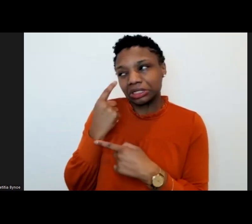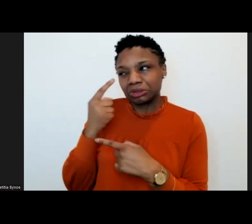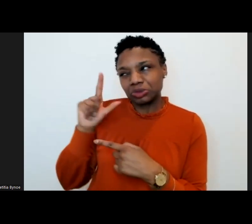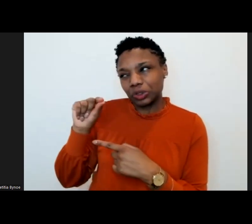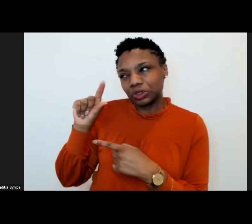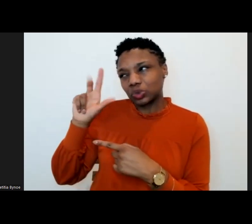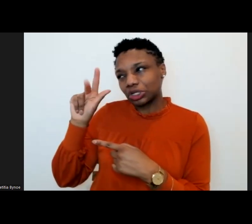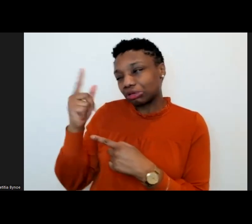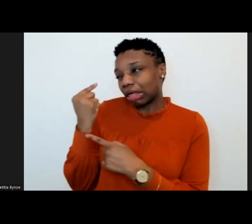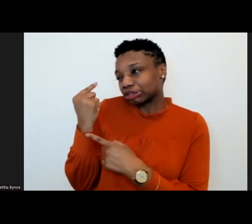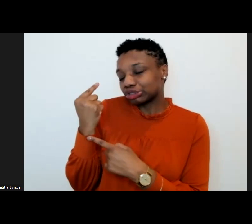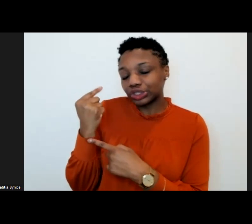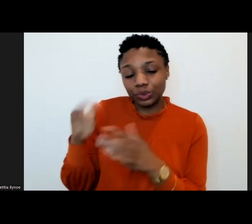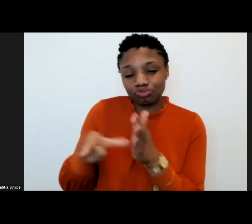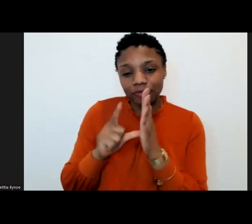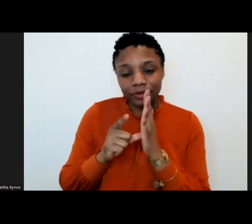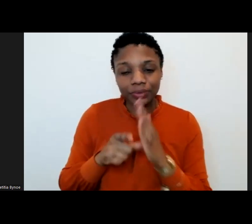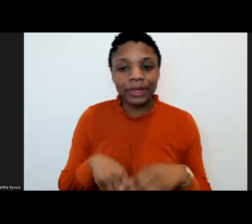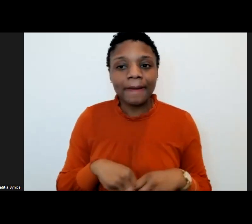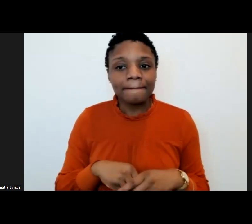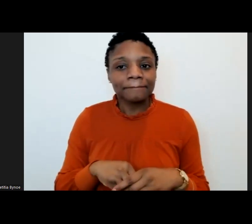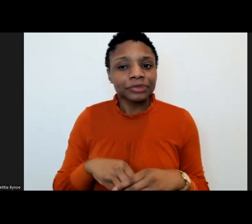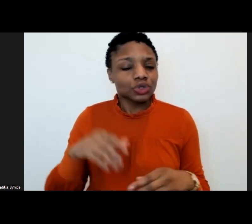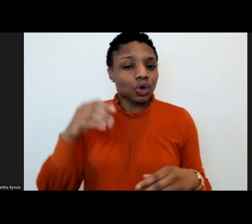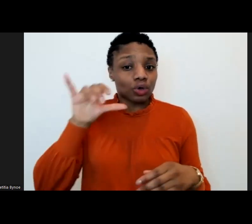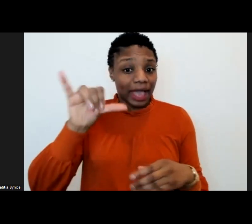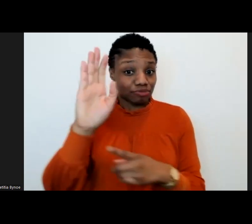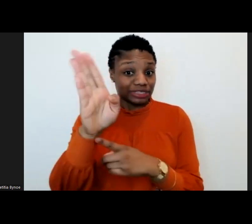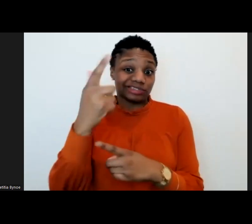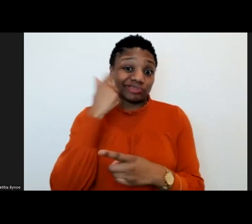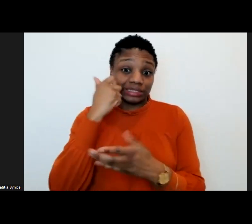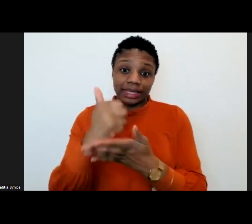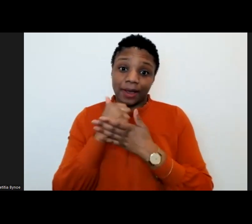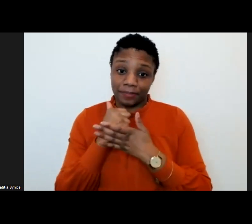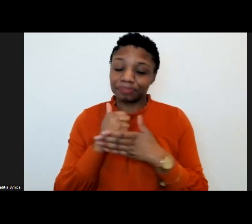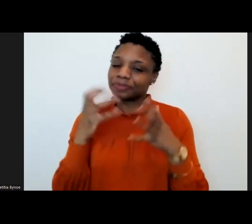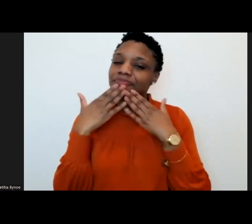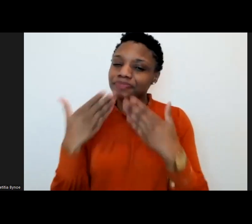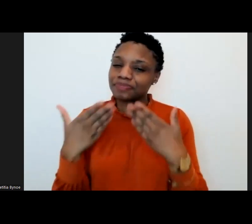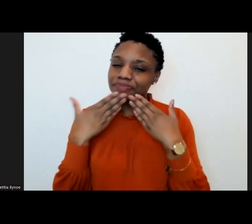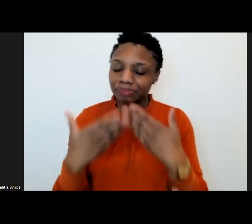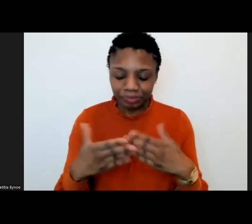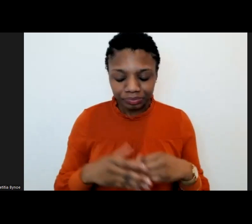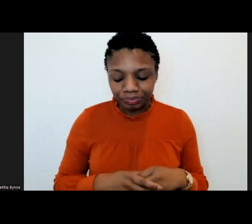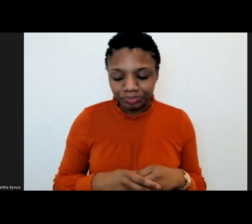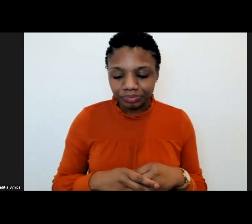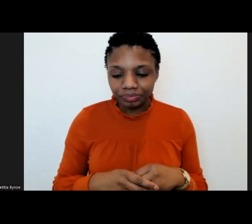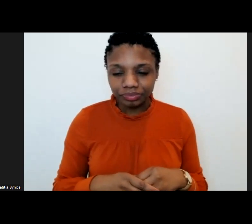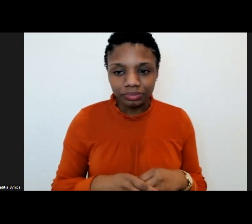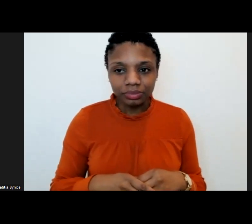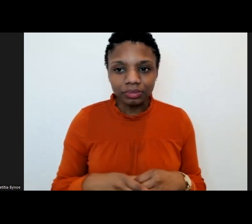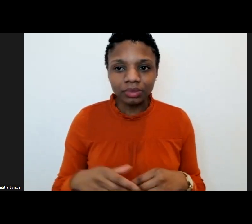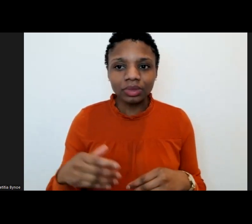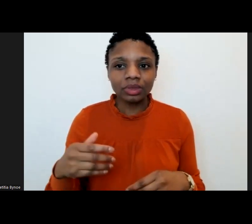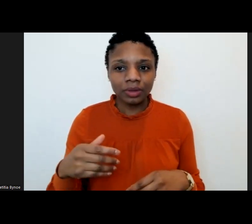2023. And so I think that was extremely helpful. So thank you. I guess one of the areas that we had provided comment